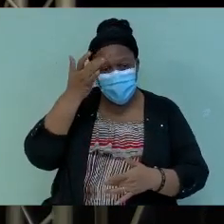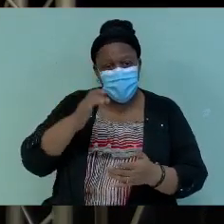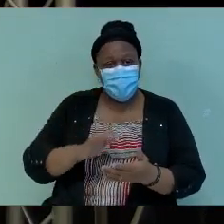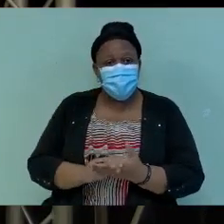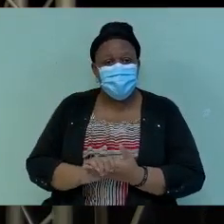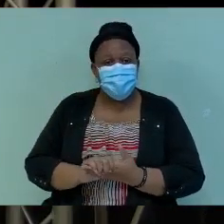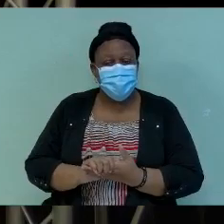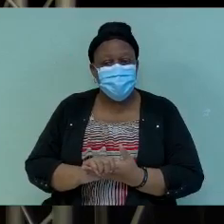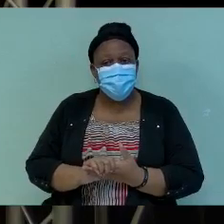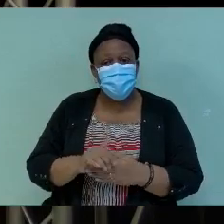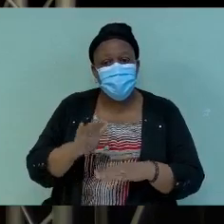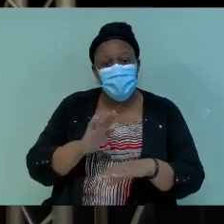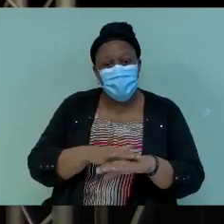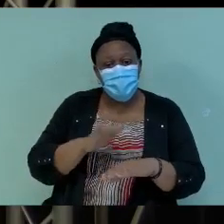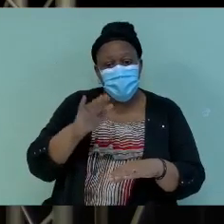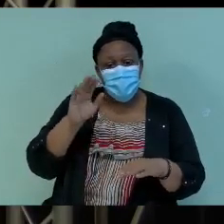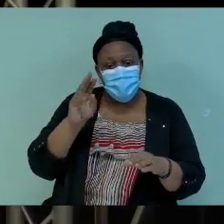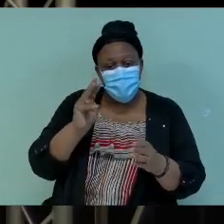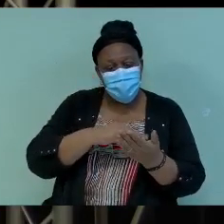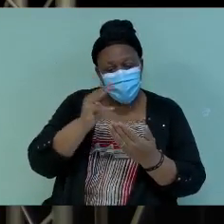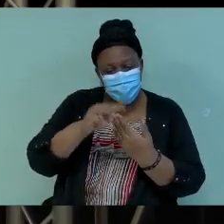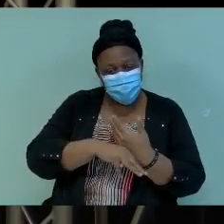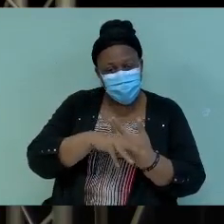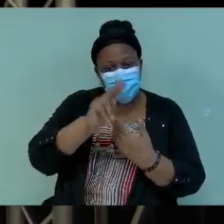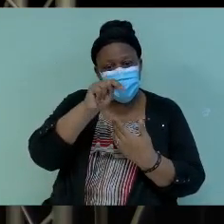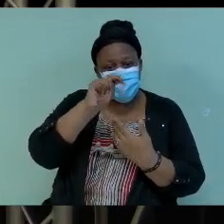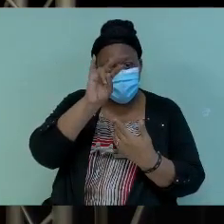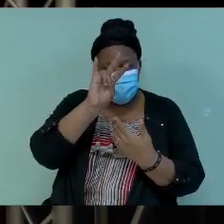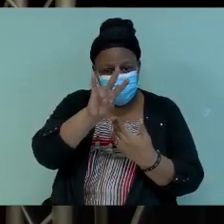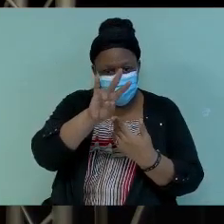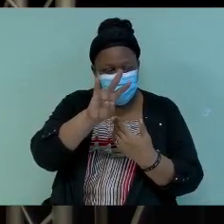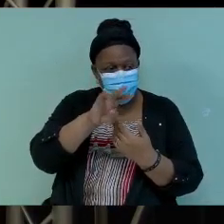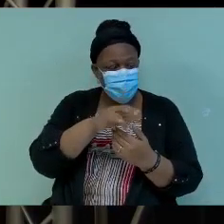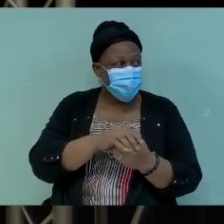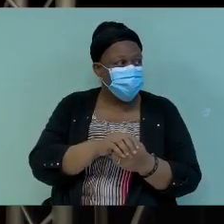On March the 27th, we